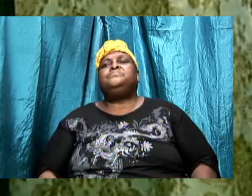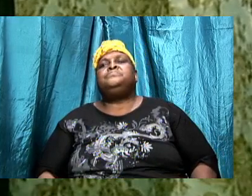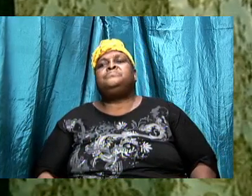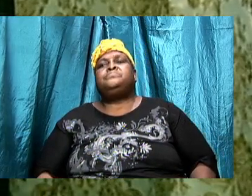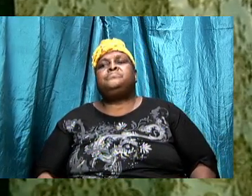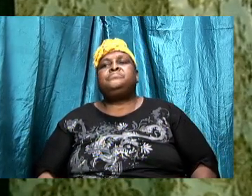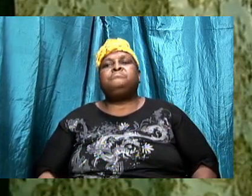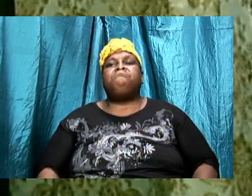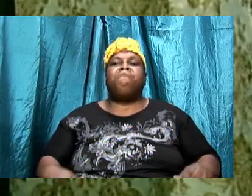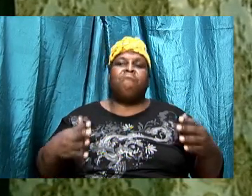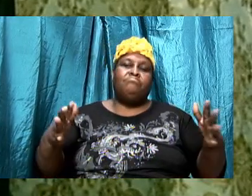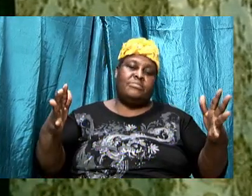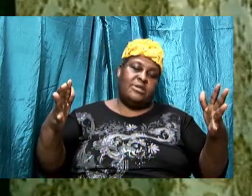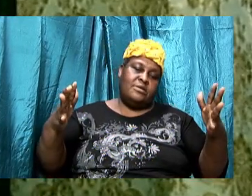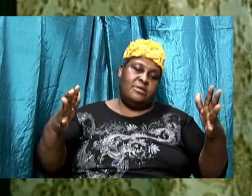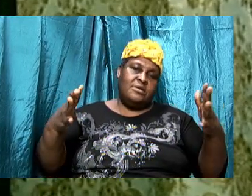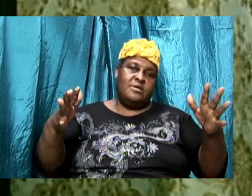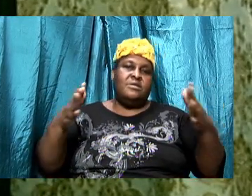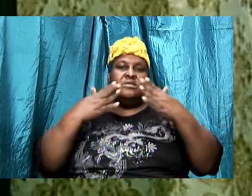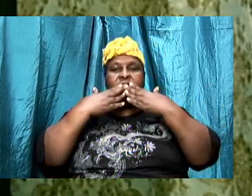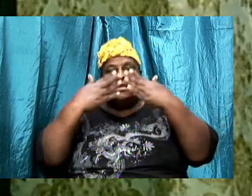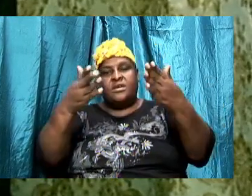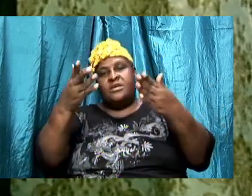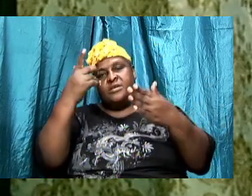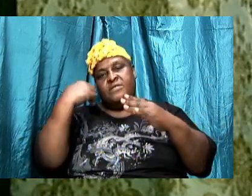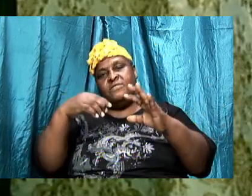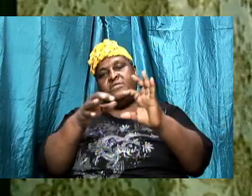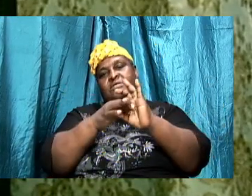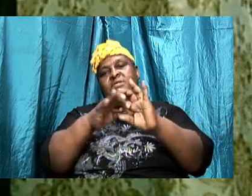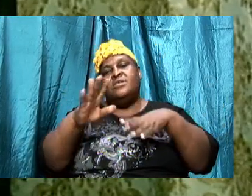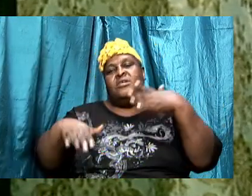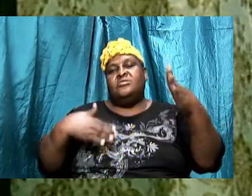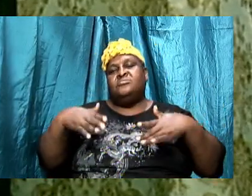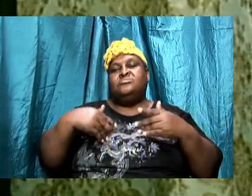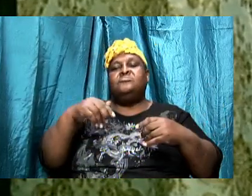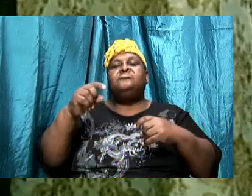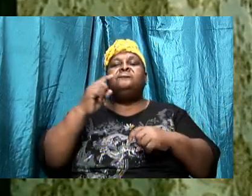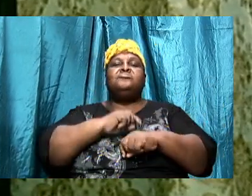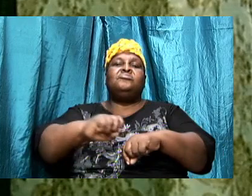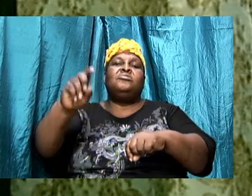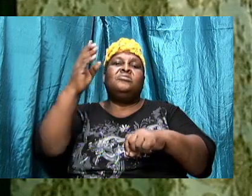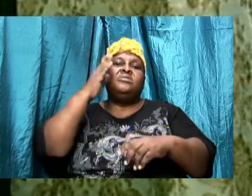So that is it. Thank you for joining and enjoy the rest of your night.